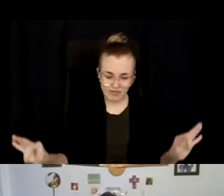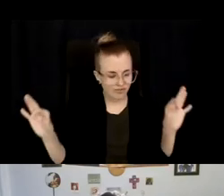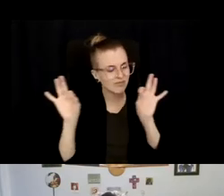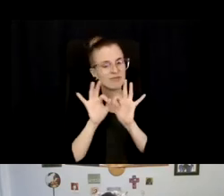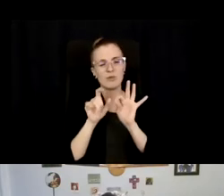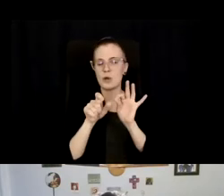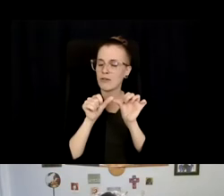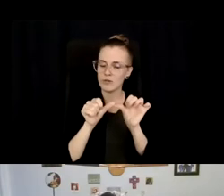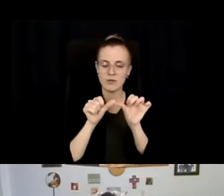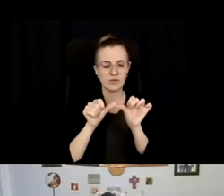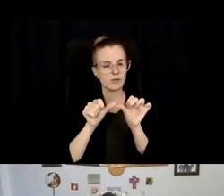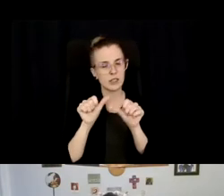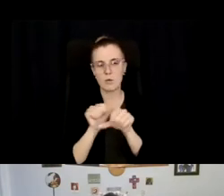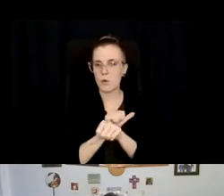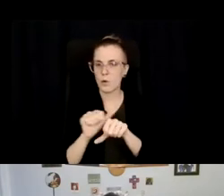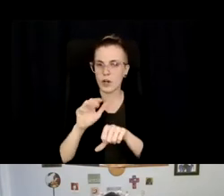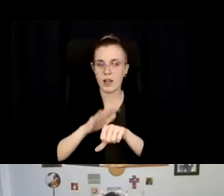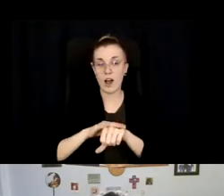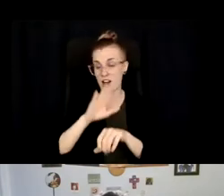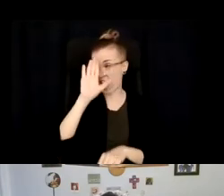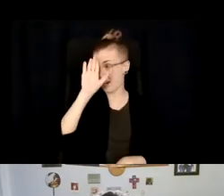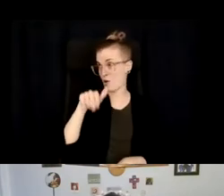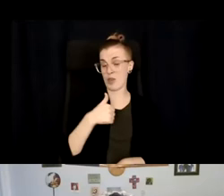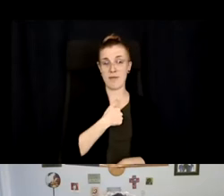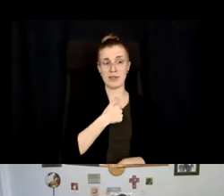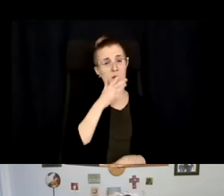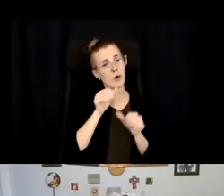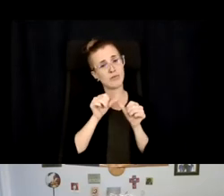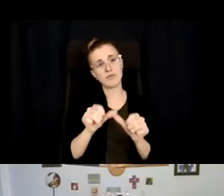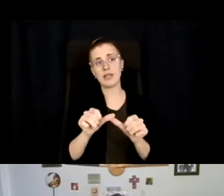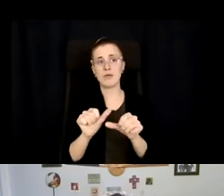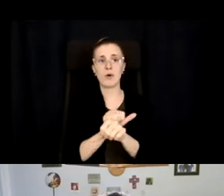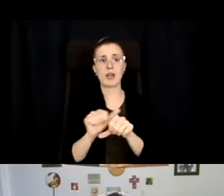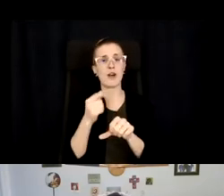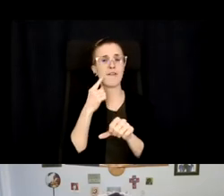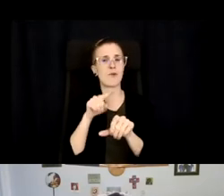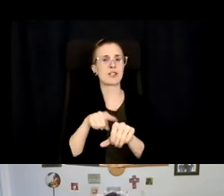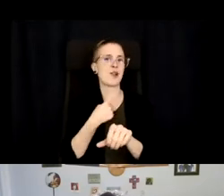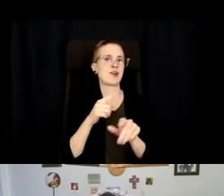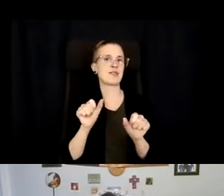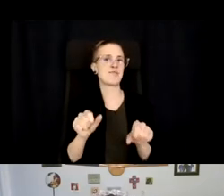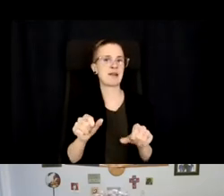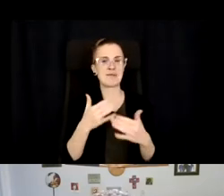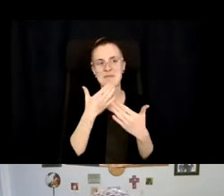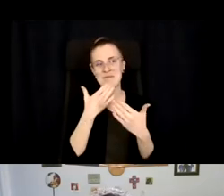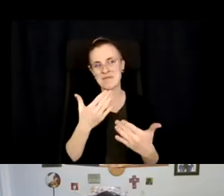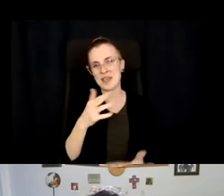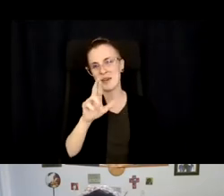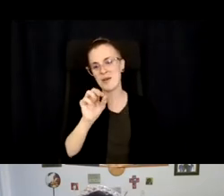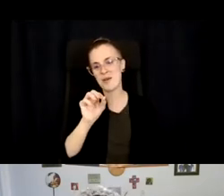under a sign. And justice anywhere is a threat to justice everywhere. Martin Luther King Jr. Thank you, Ron. Thank you,